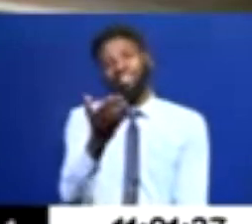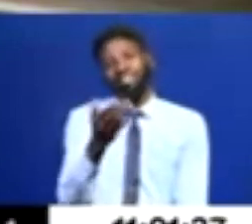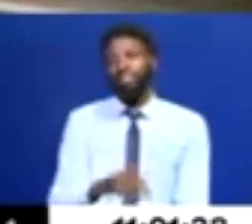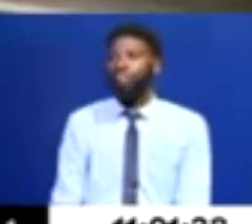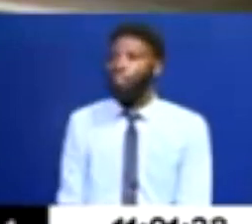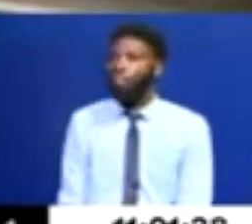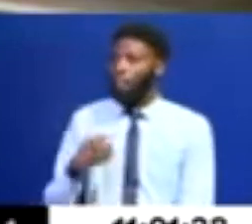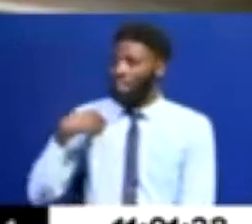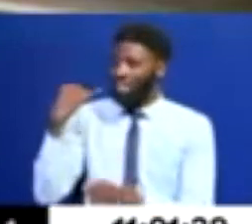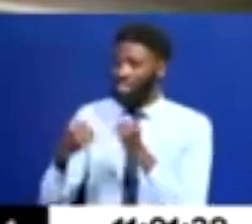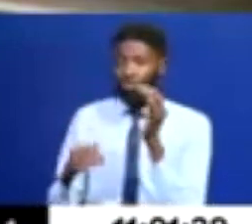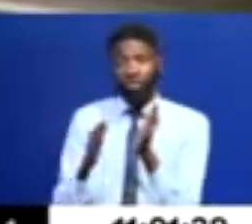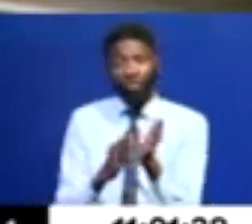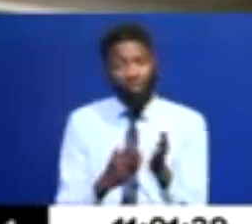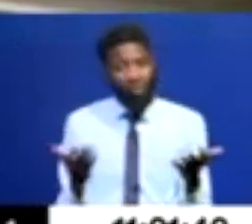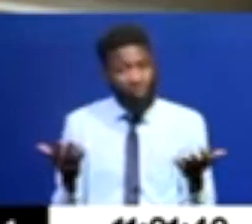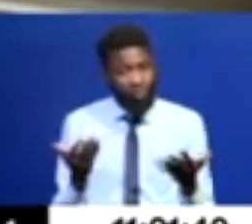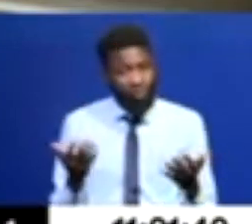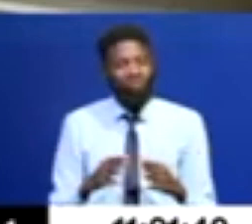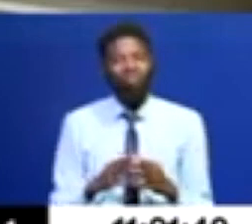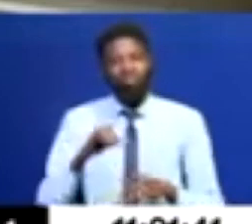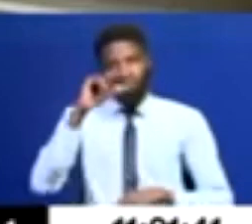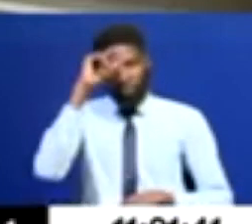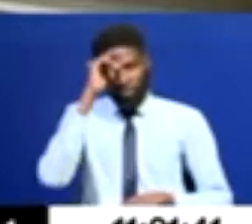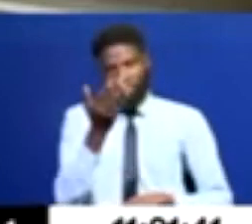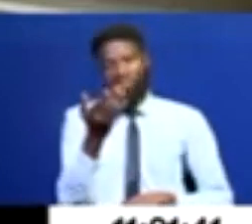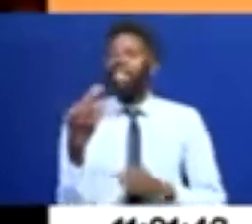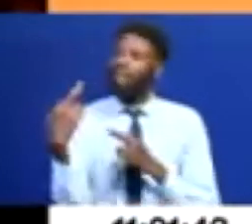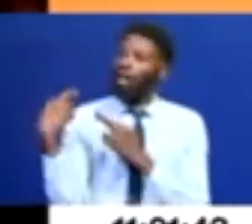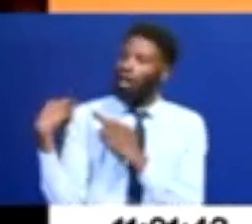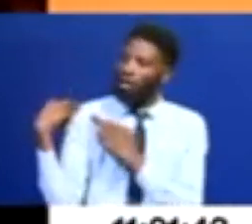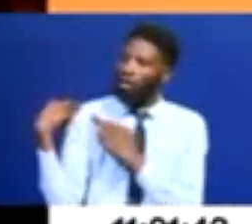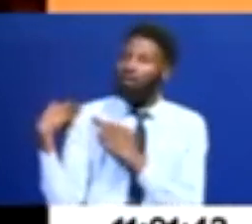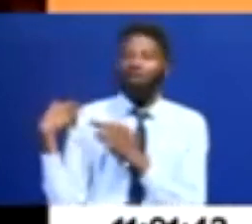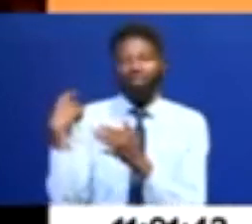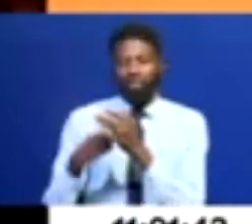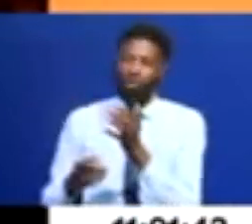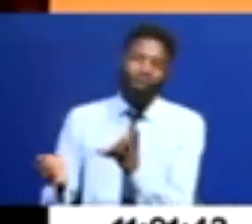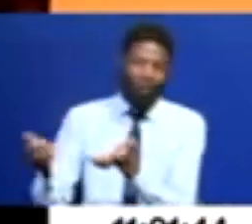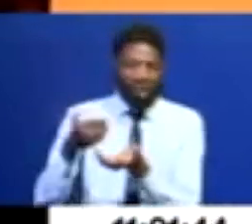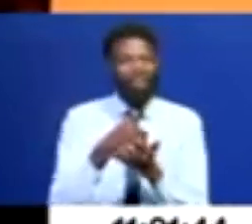My last comment would be is that the government has a responsibility to collect the tax and